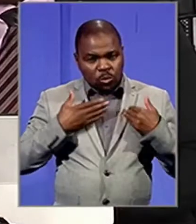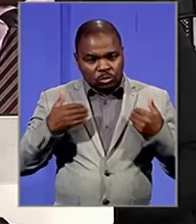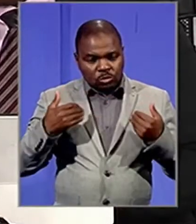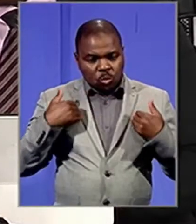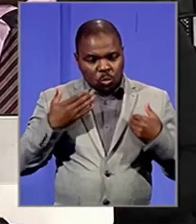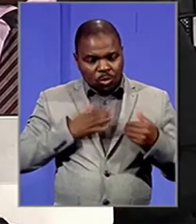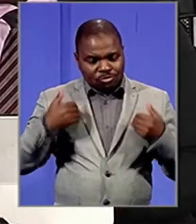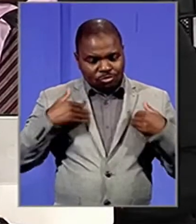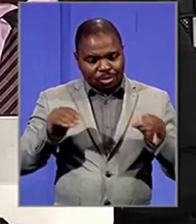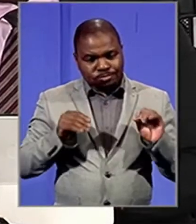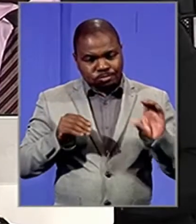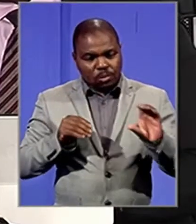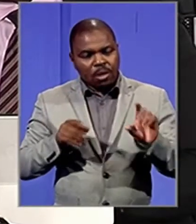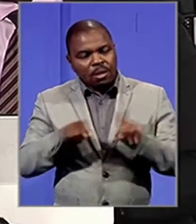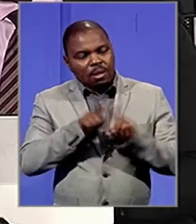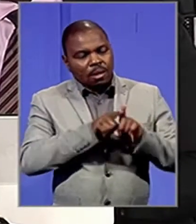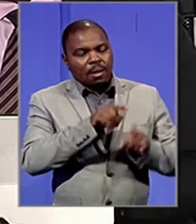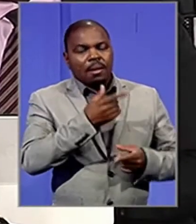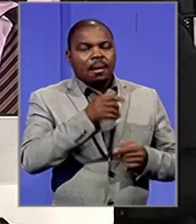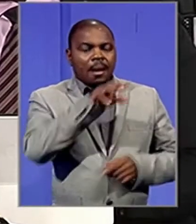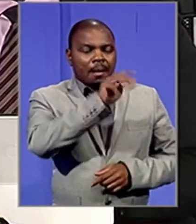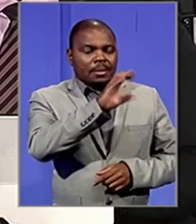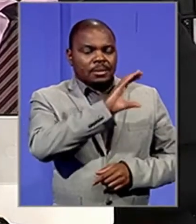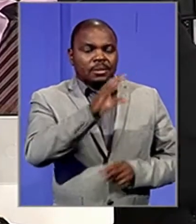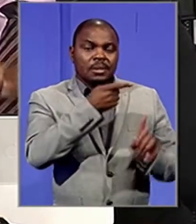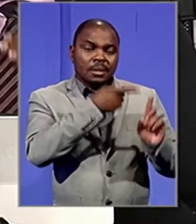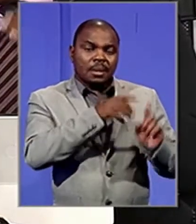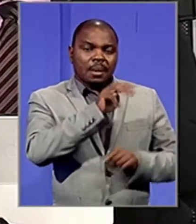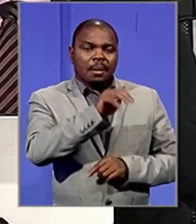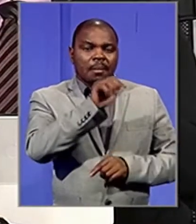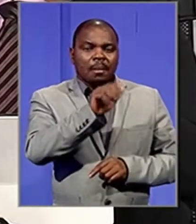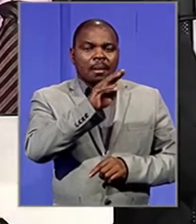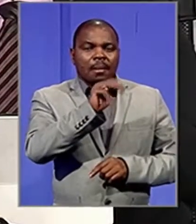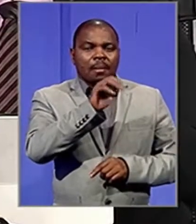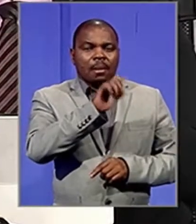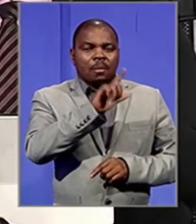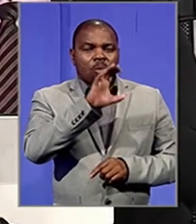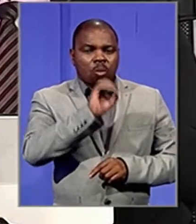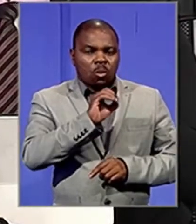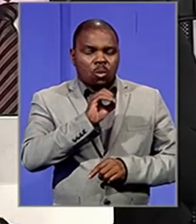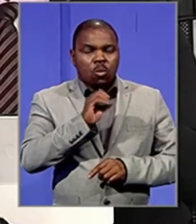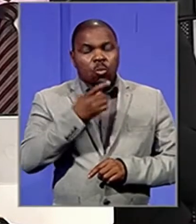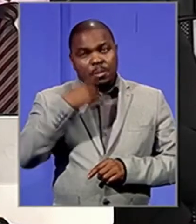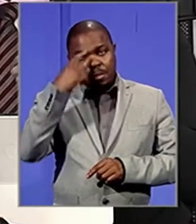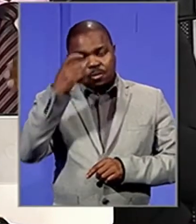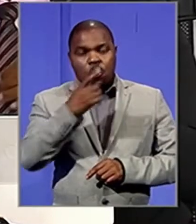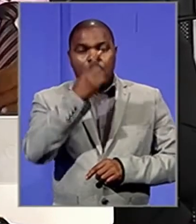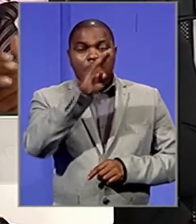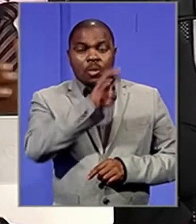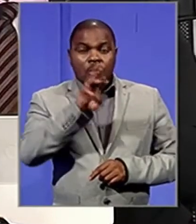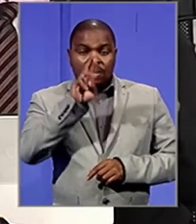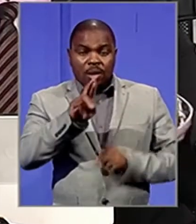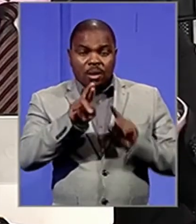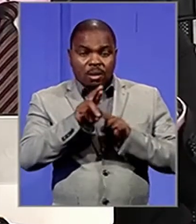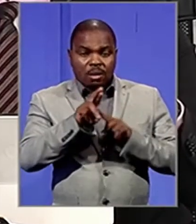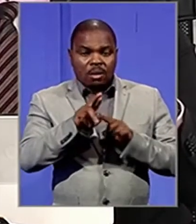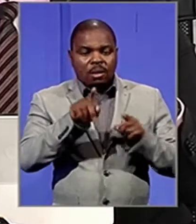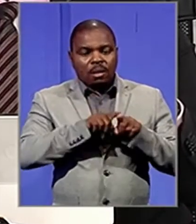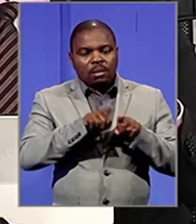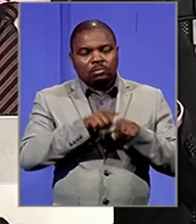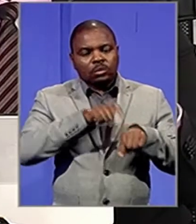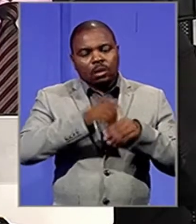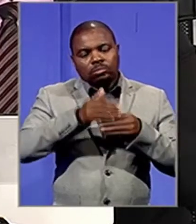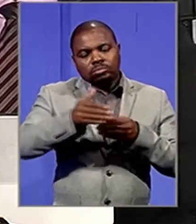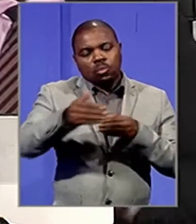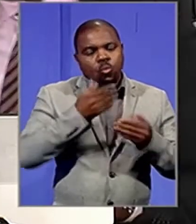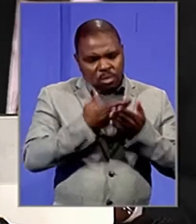MEC Mamawulo is part of the team that think that around that 1 billion we can afford, including the timelines that is